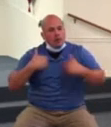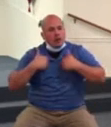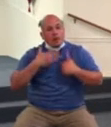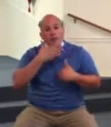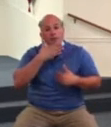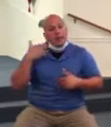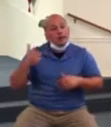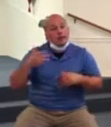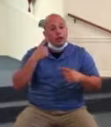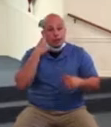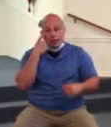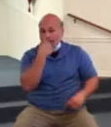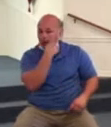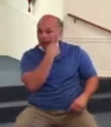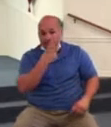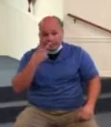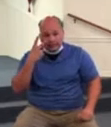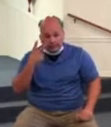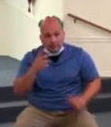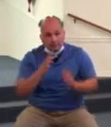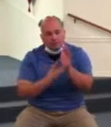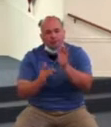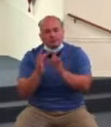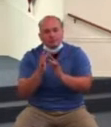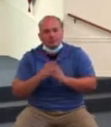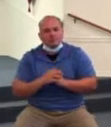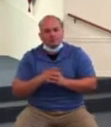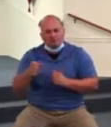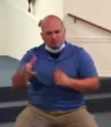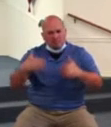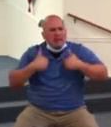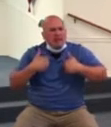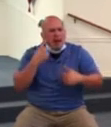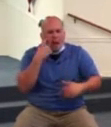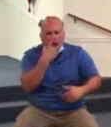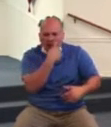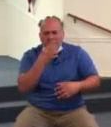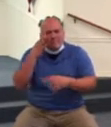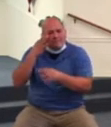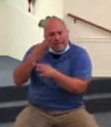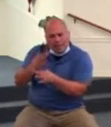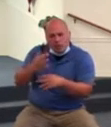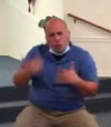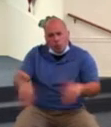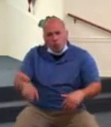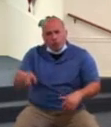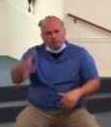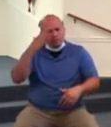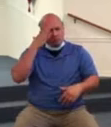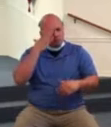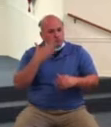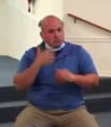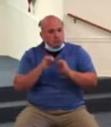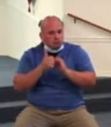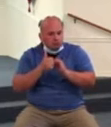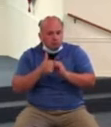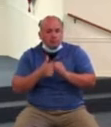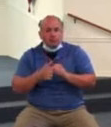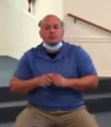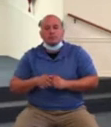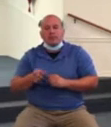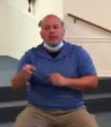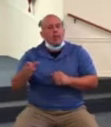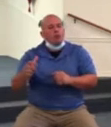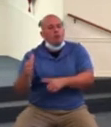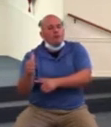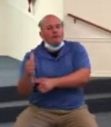had. He had eyes of faith. So he refused to let anyone stop him from crying